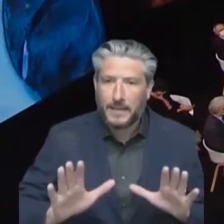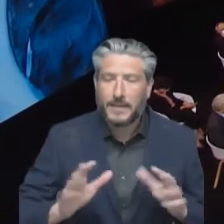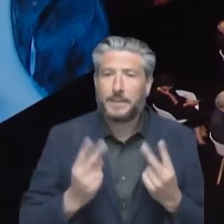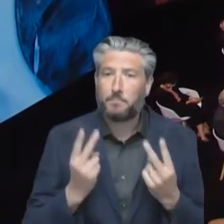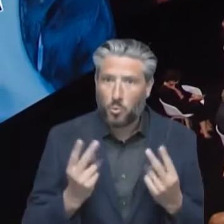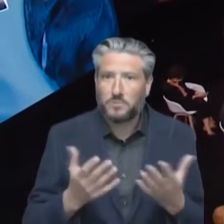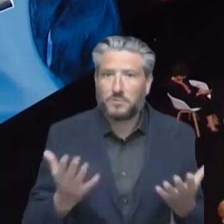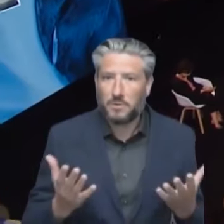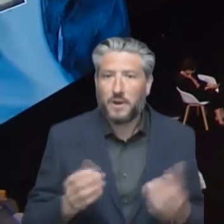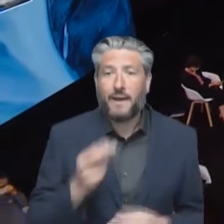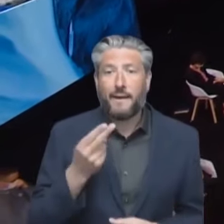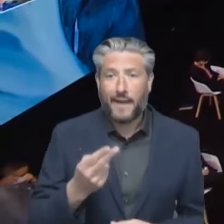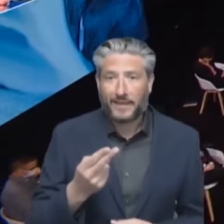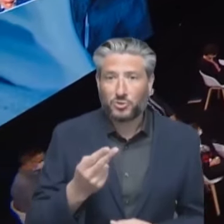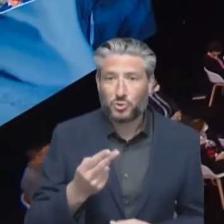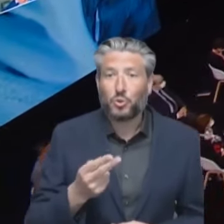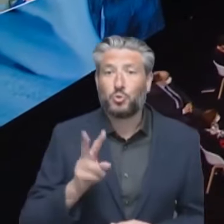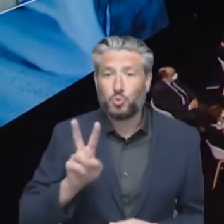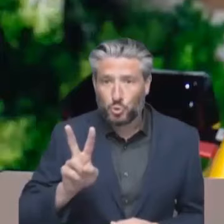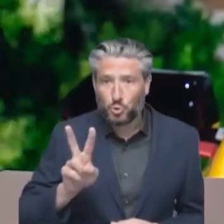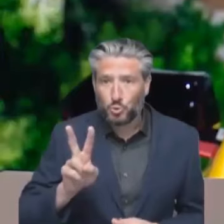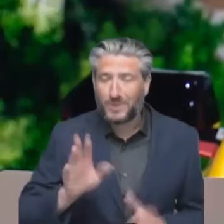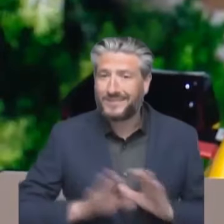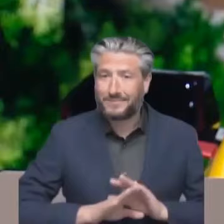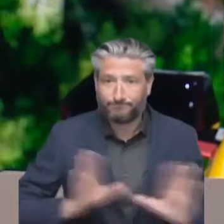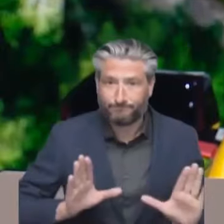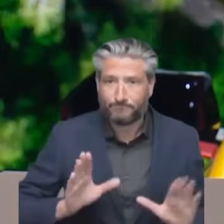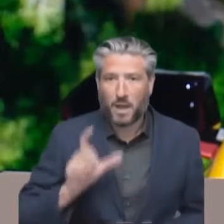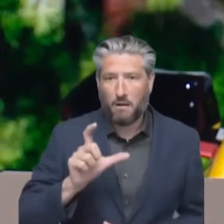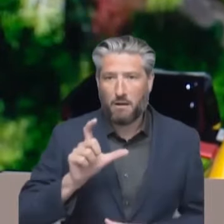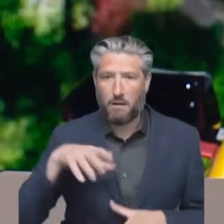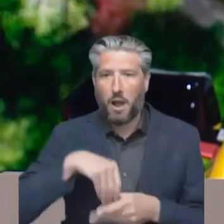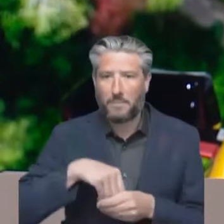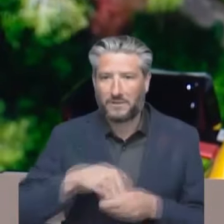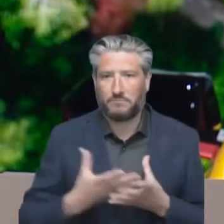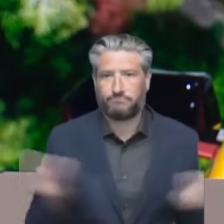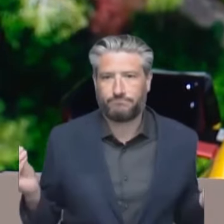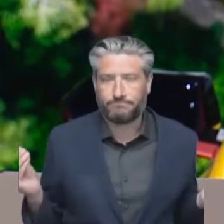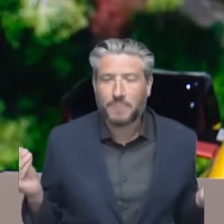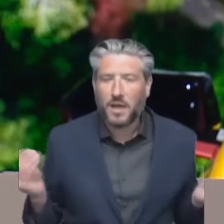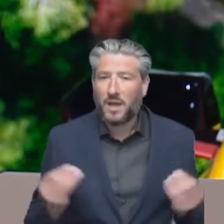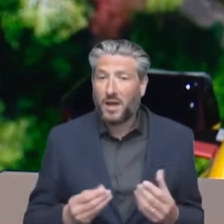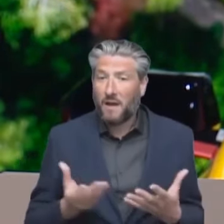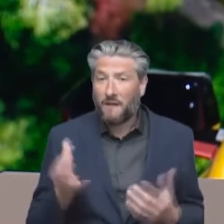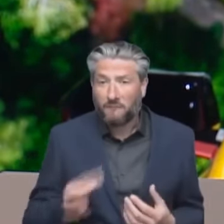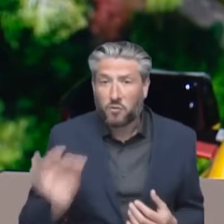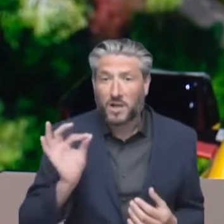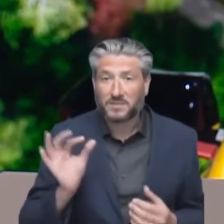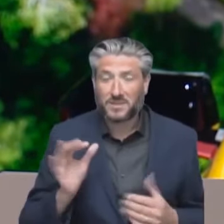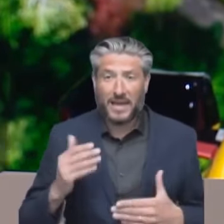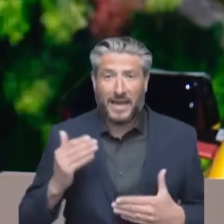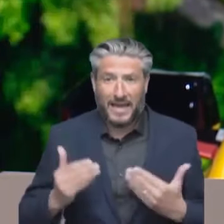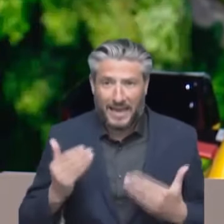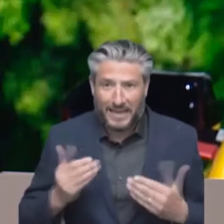in France with competitive prices. It's possible in France. And therefore, this is something that will help us